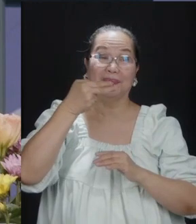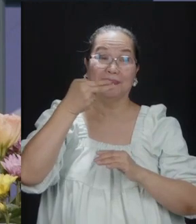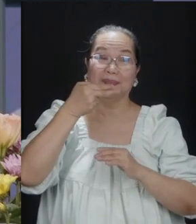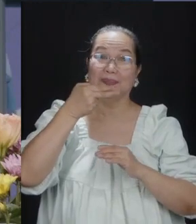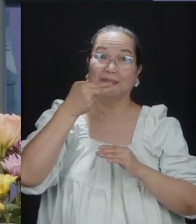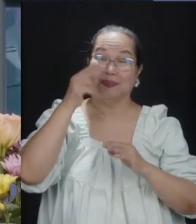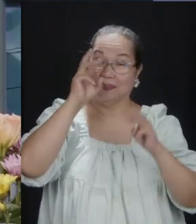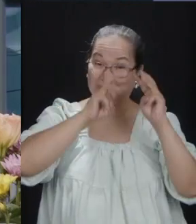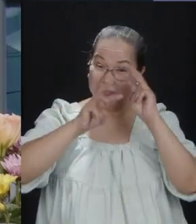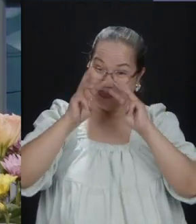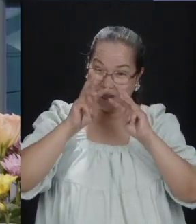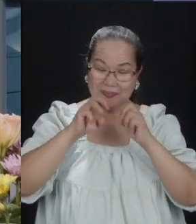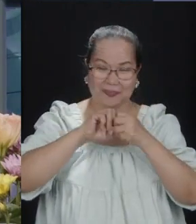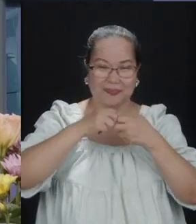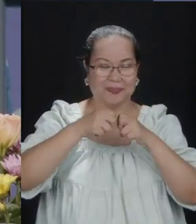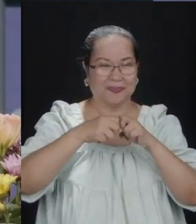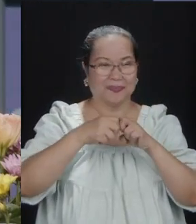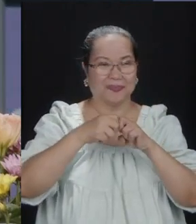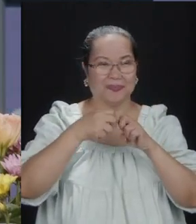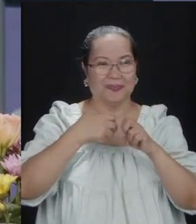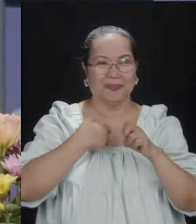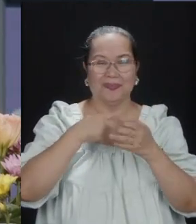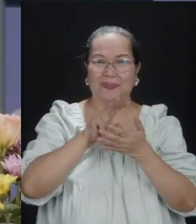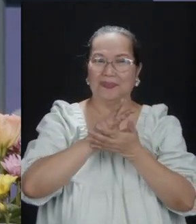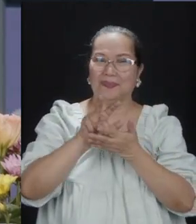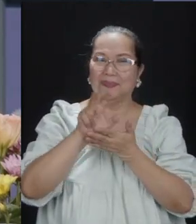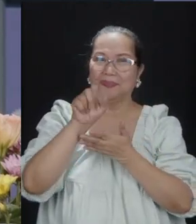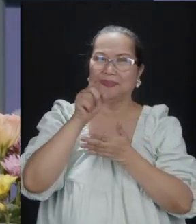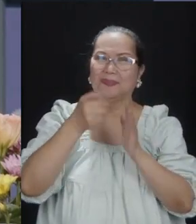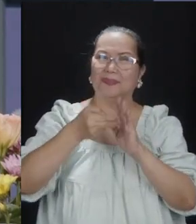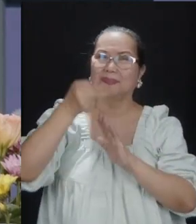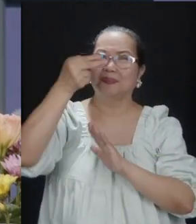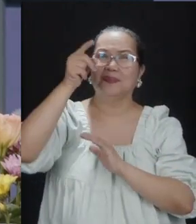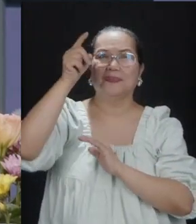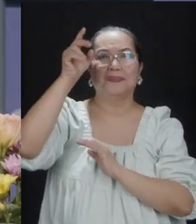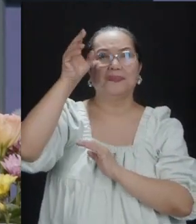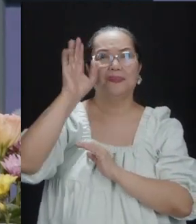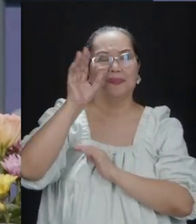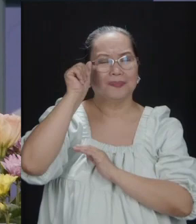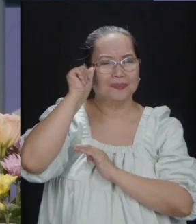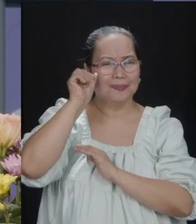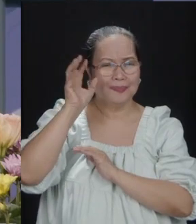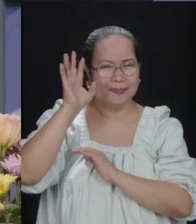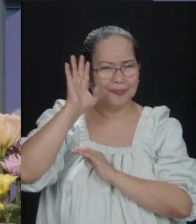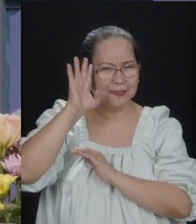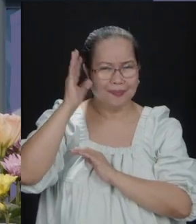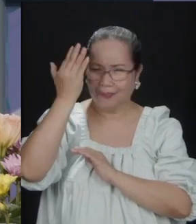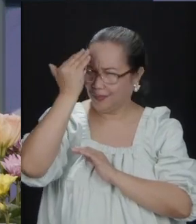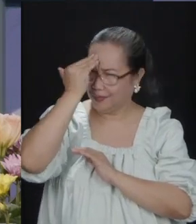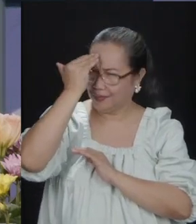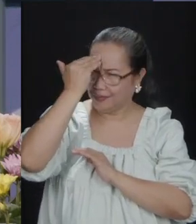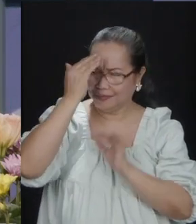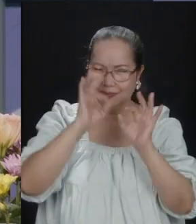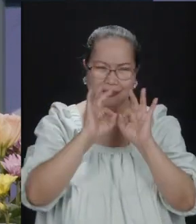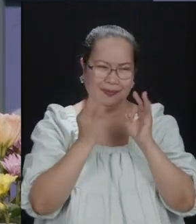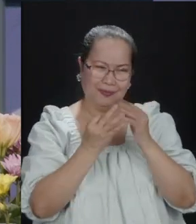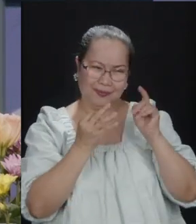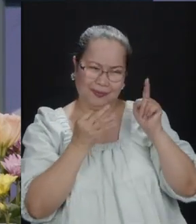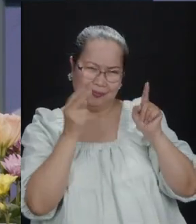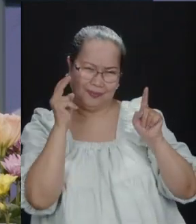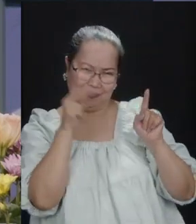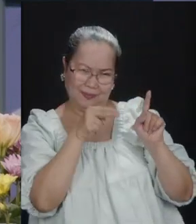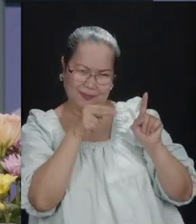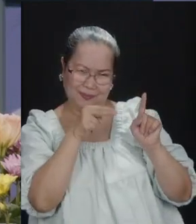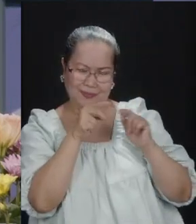Now, verse 3 establishes for us the high degree of God awareness this family had. They